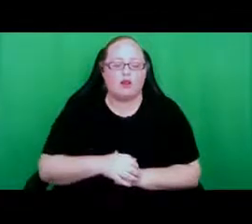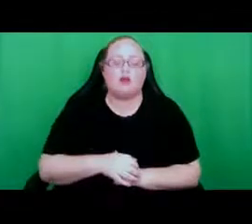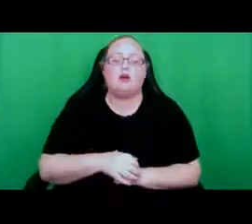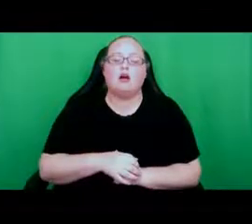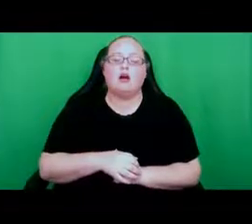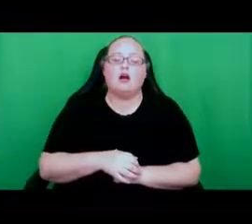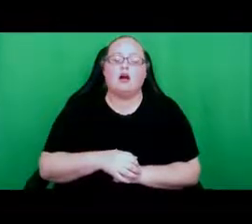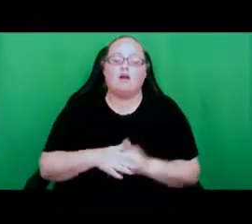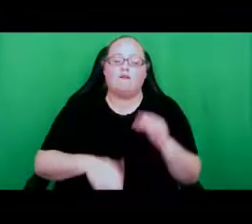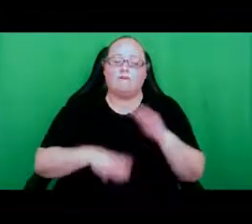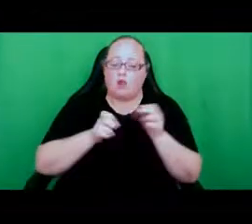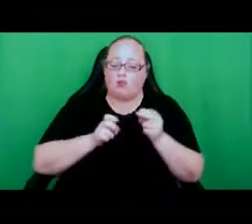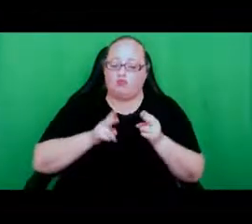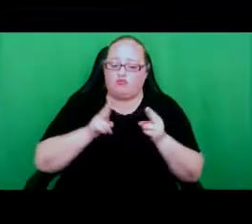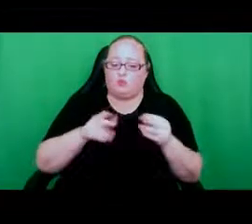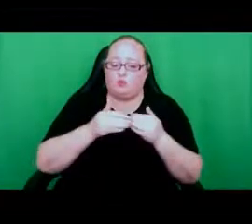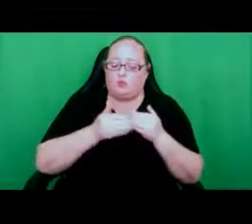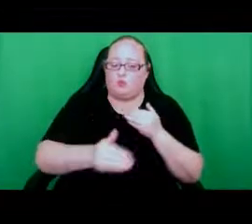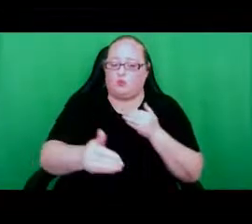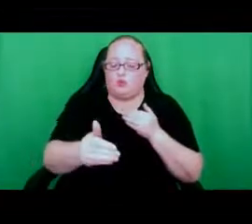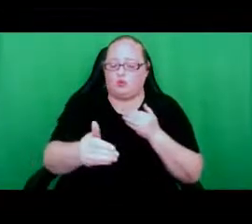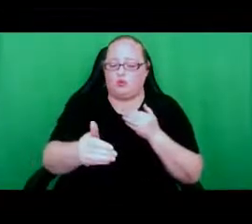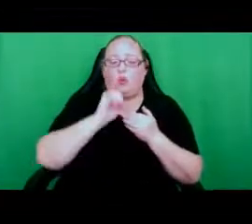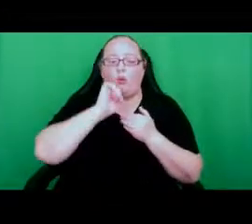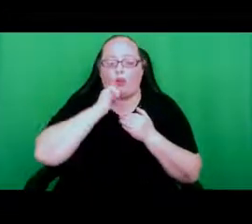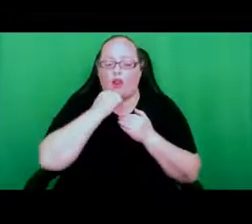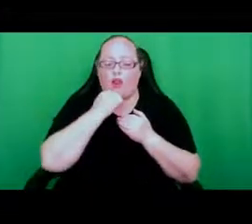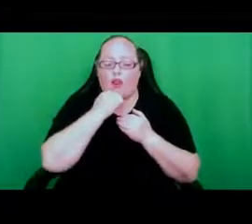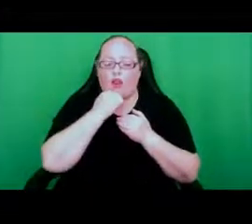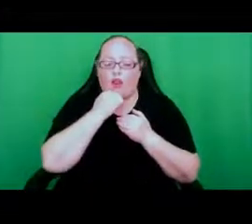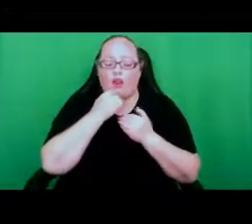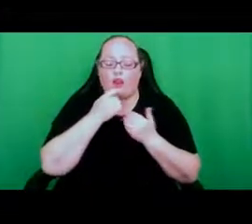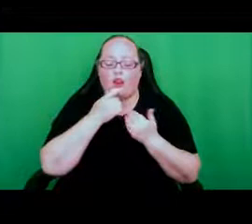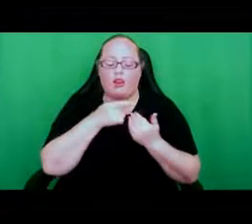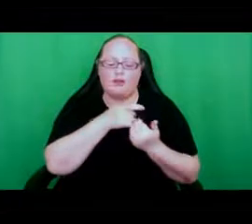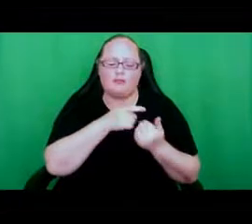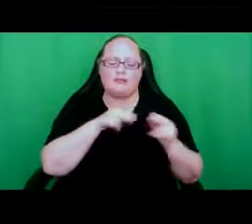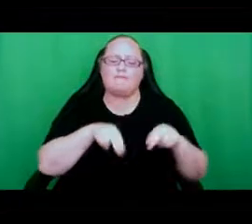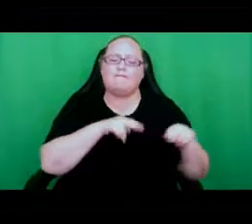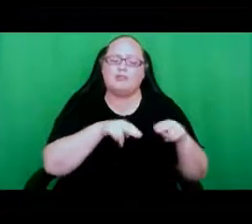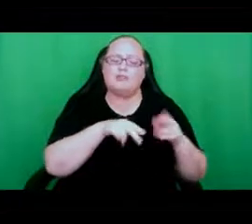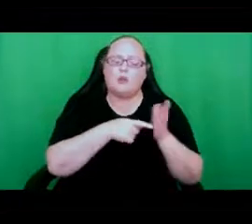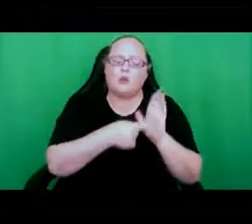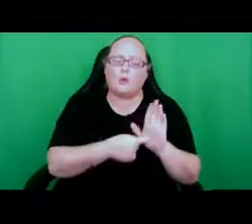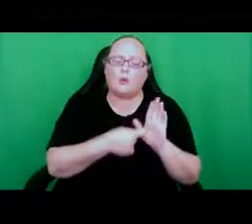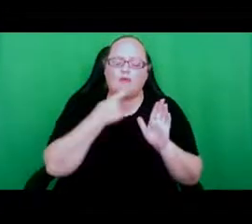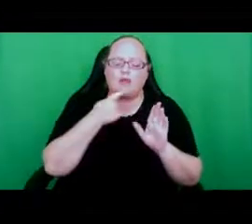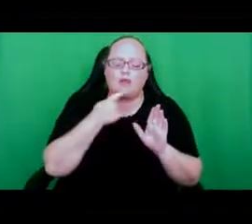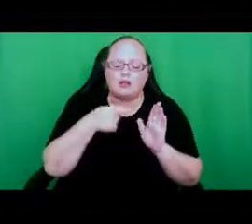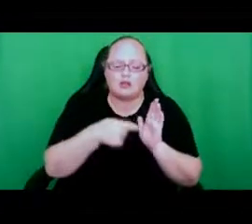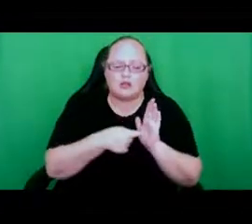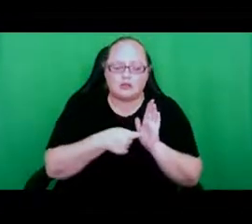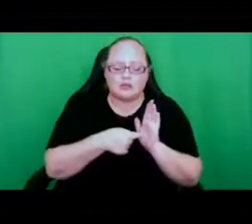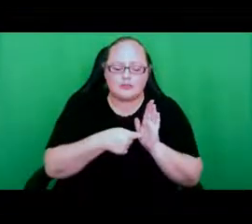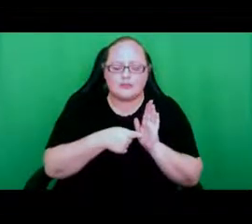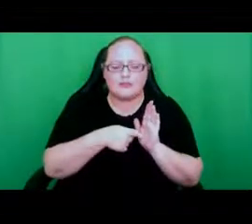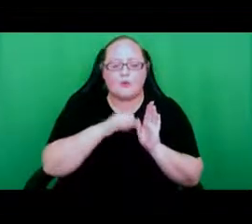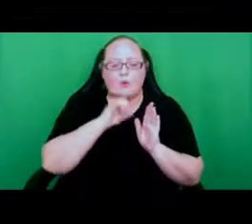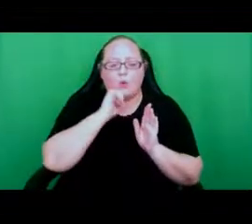providing, as I think we said, you heard it in the video, that we're providing